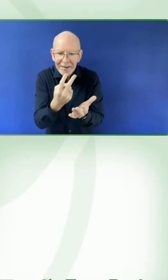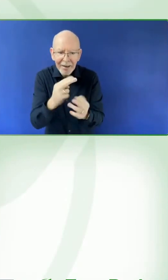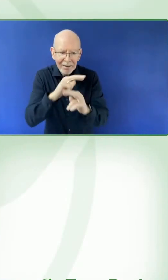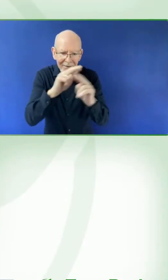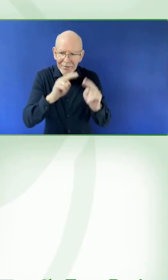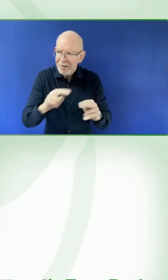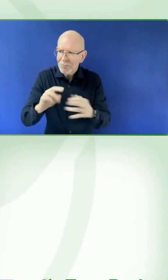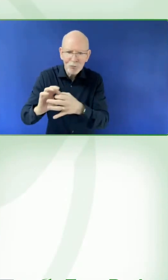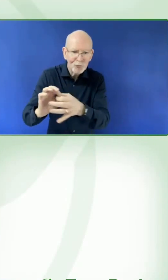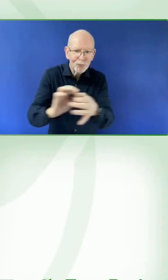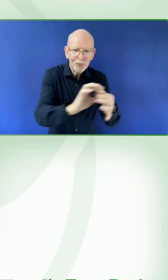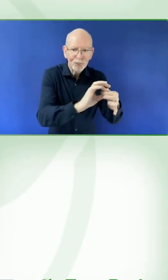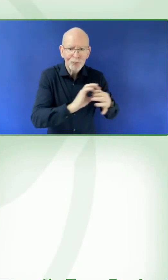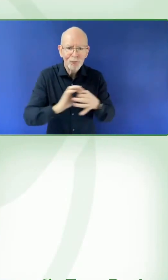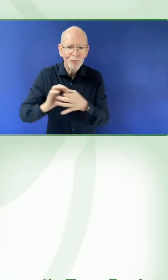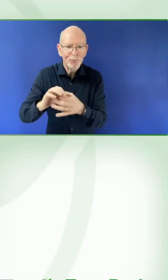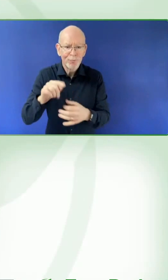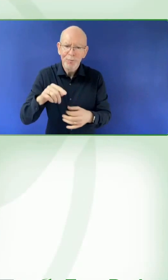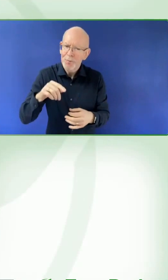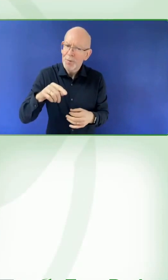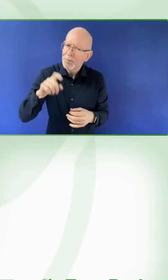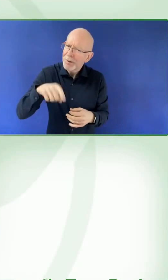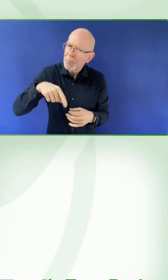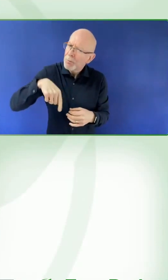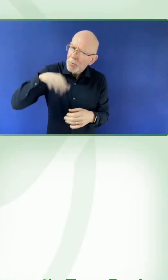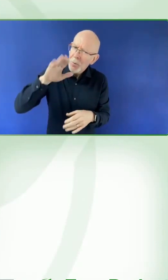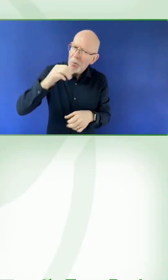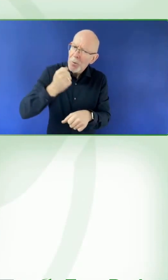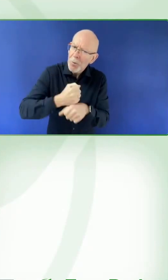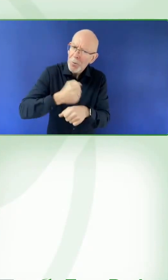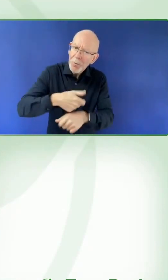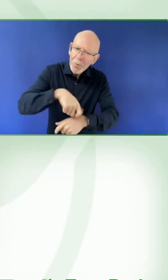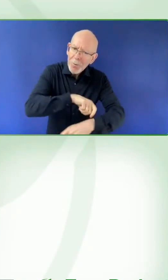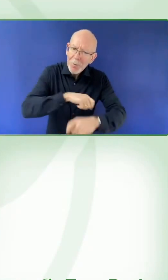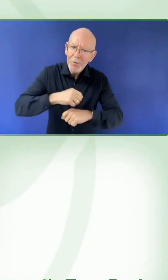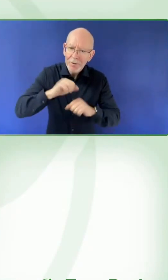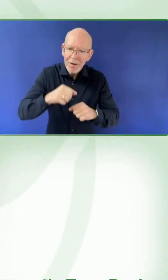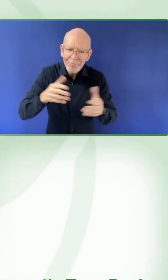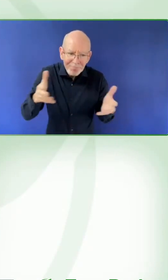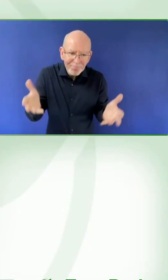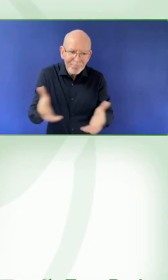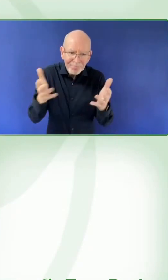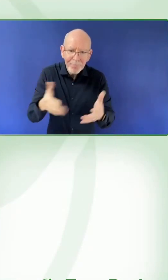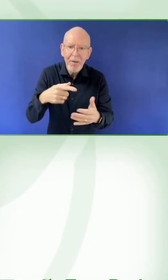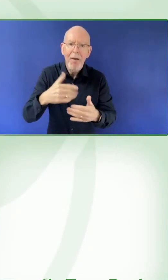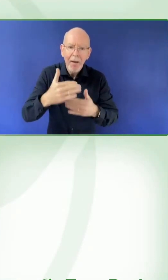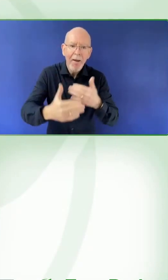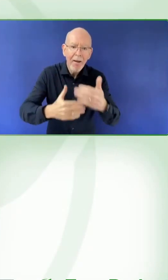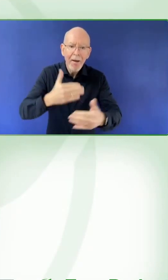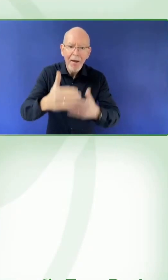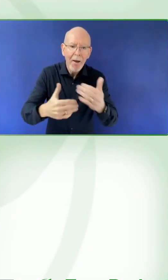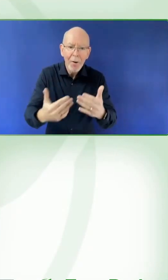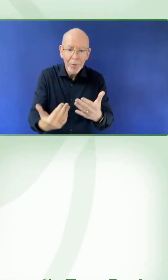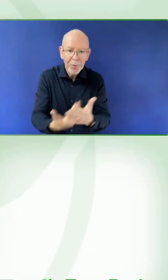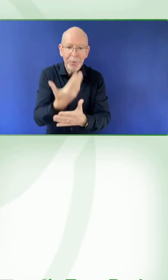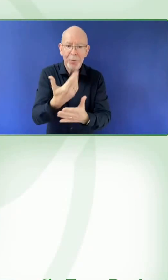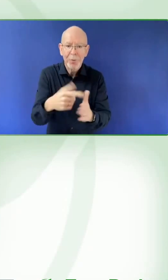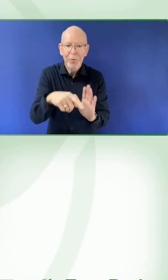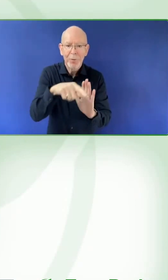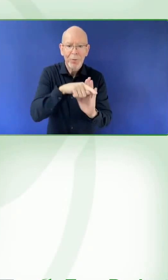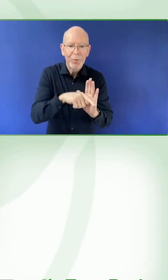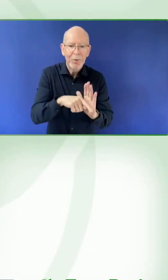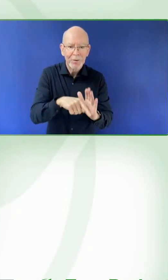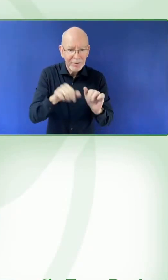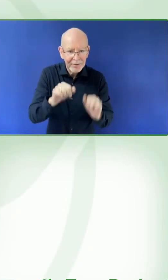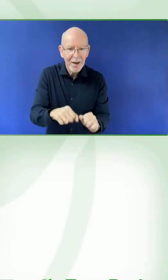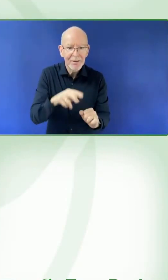to empower young leaders. We have in this moment at least 320 leaders from 6 cities